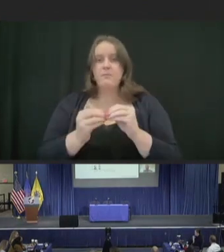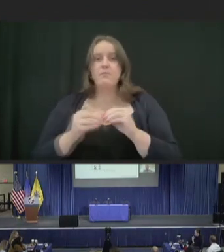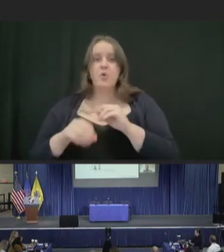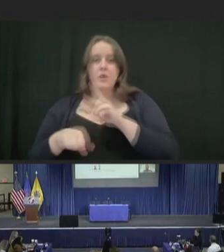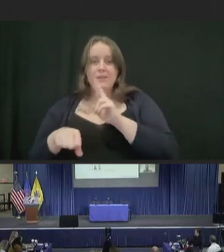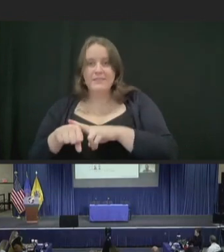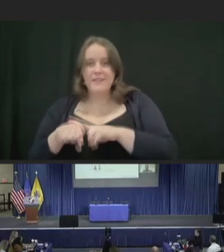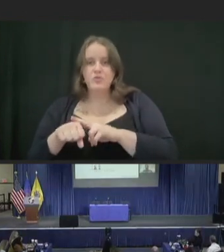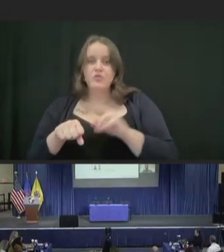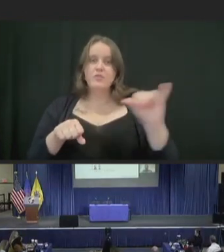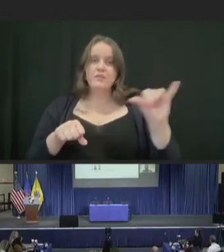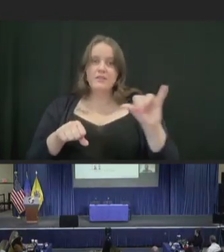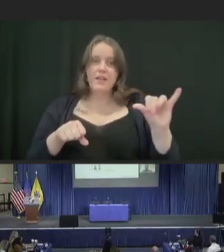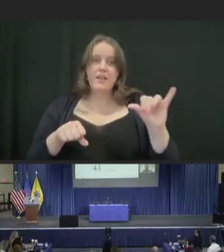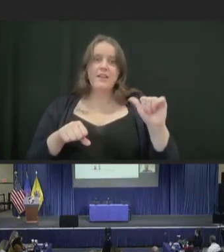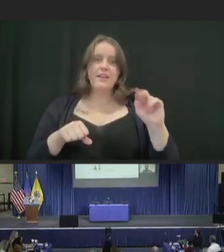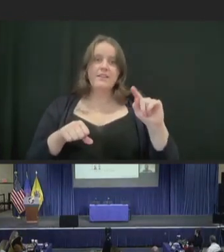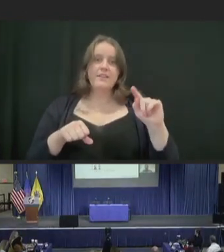And